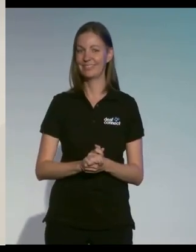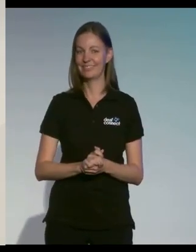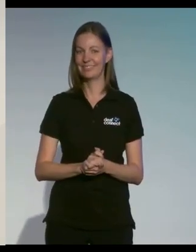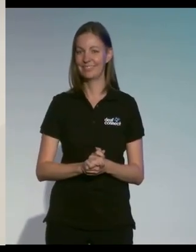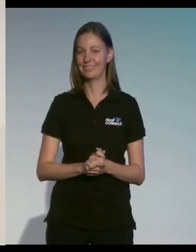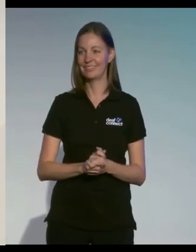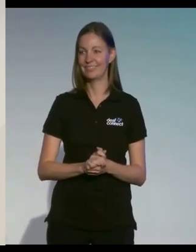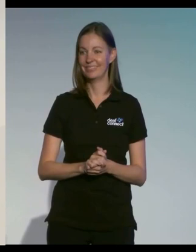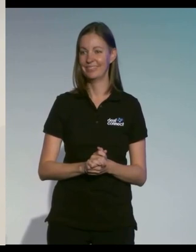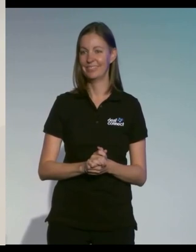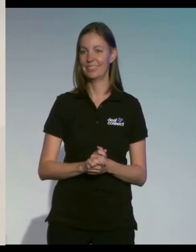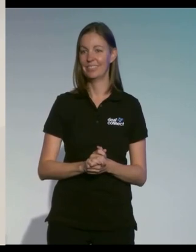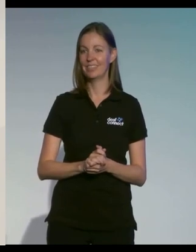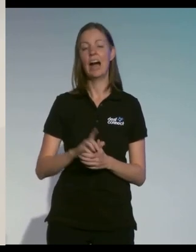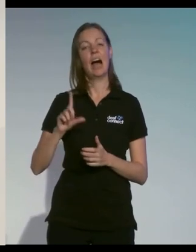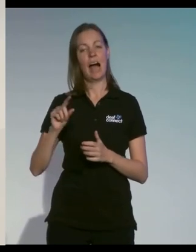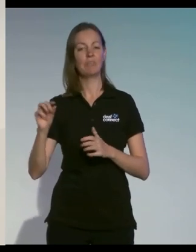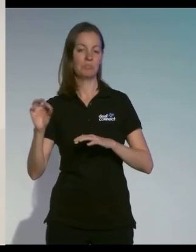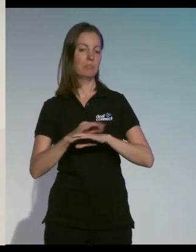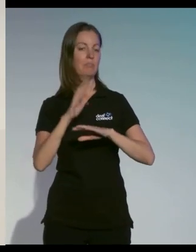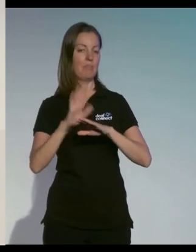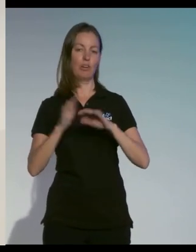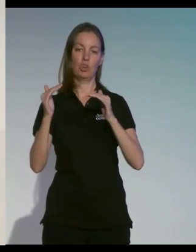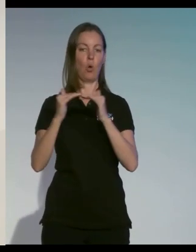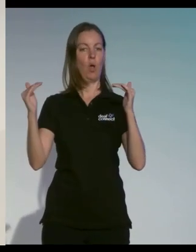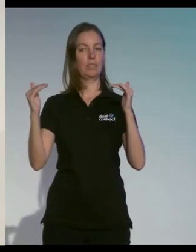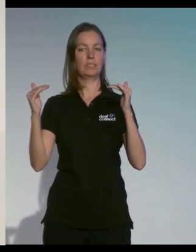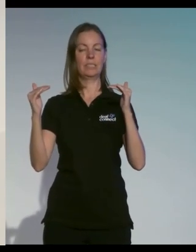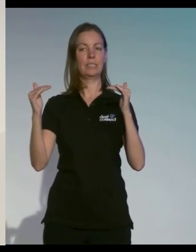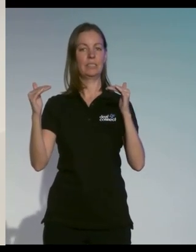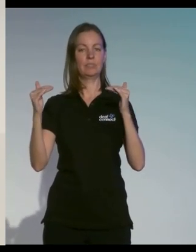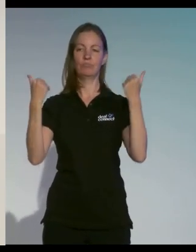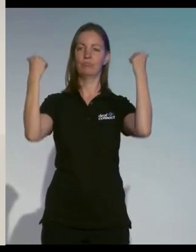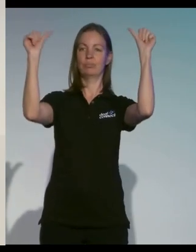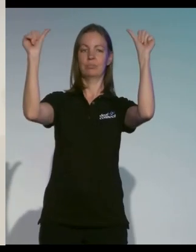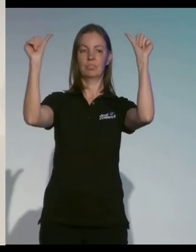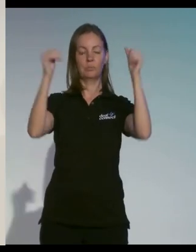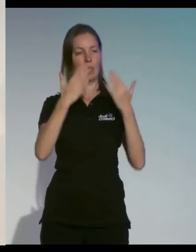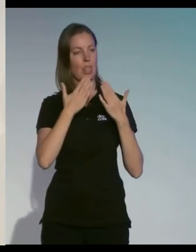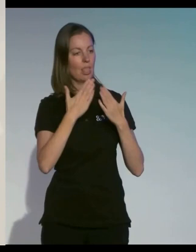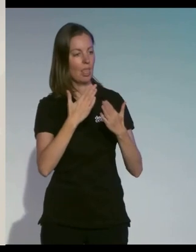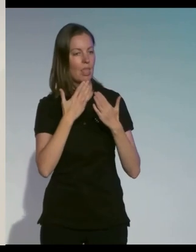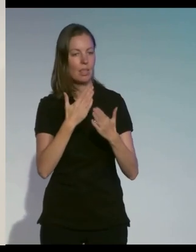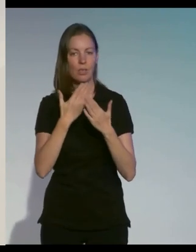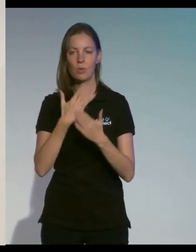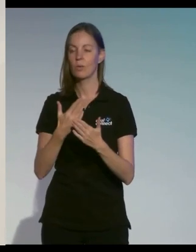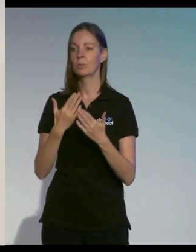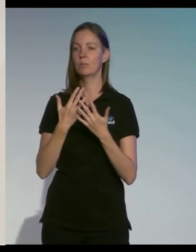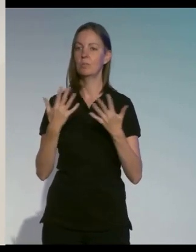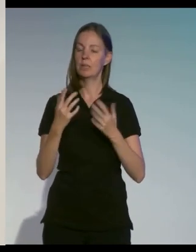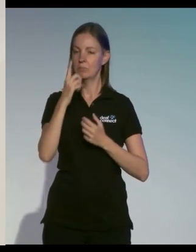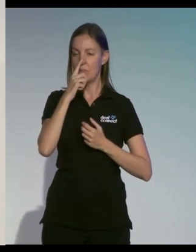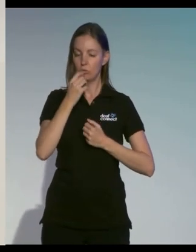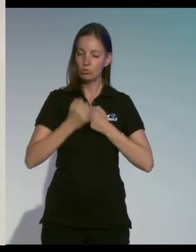ultimately, after the marriage equality in Australia, for which I thank all those who struggled for it, and they were put through hoops that